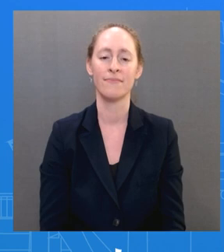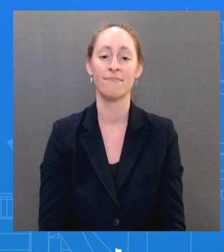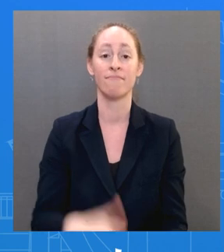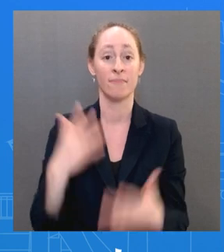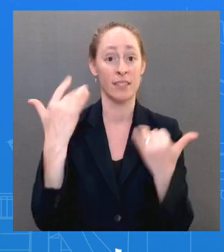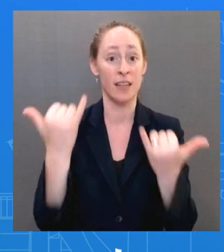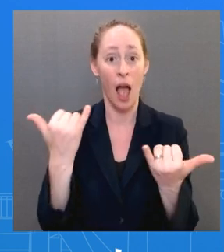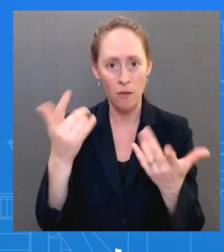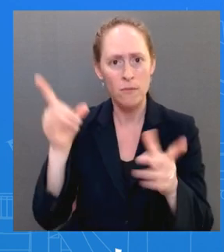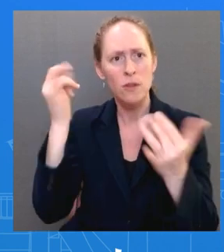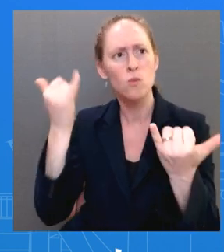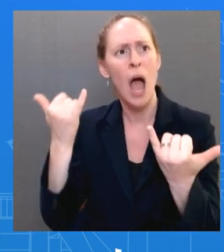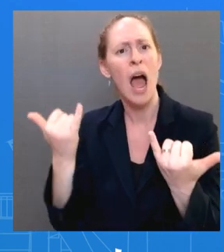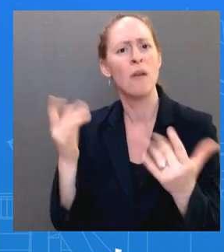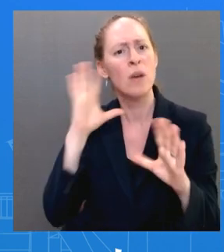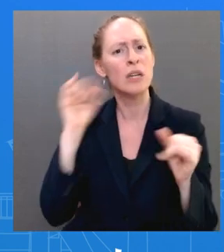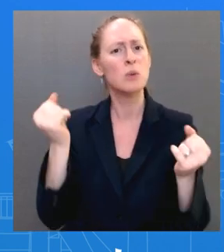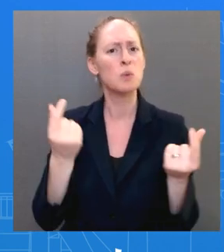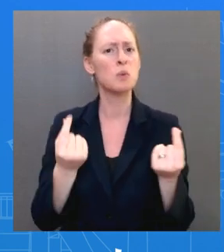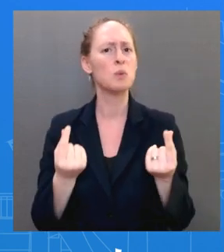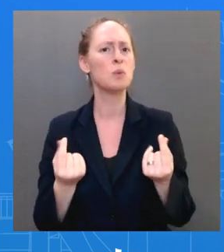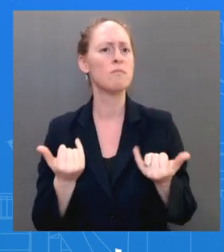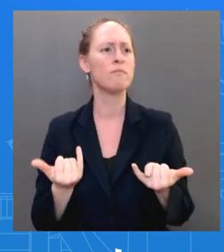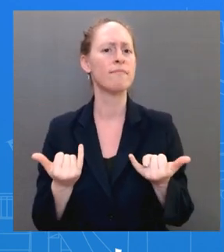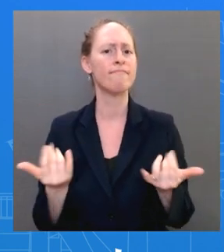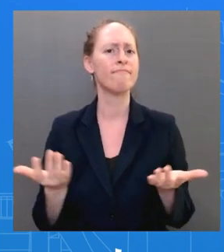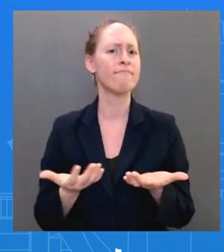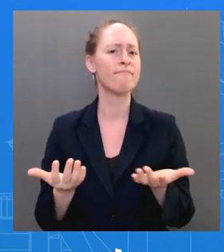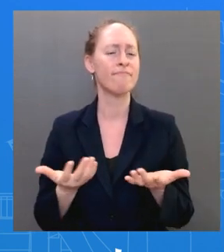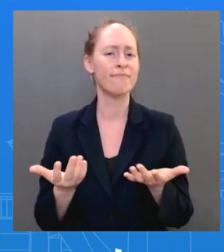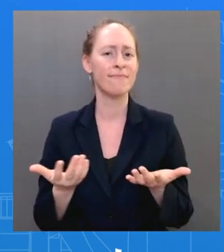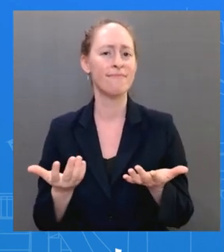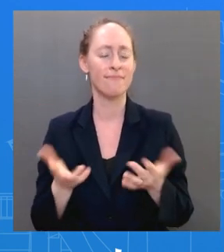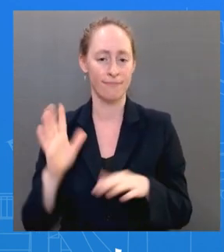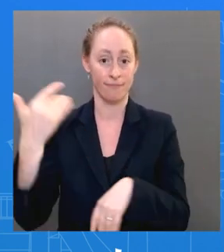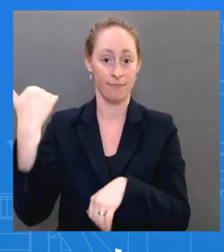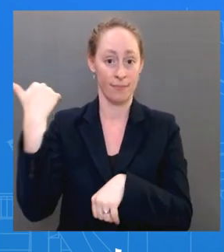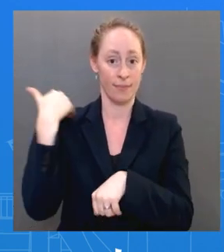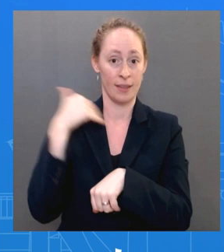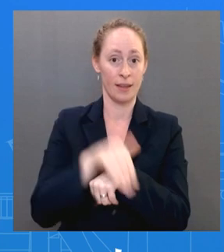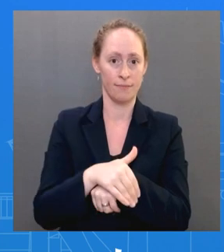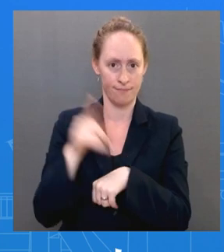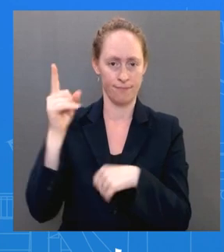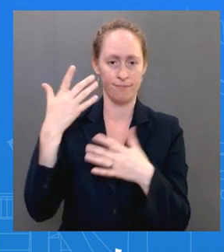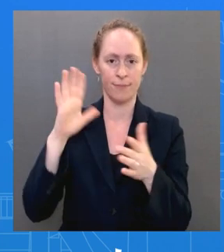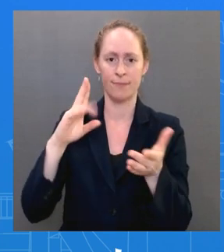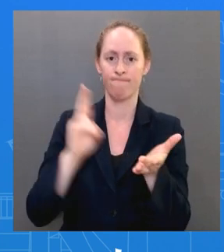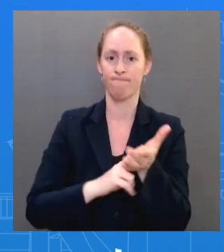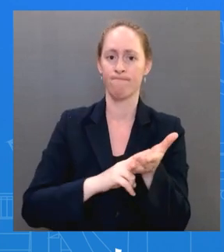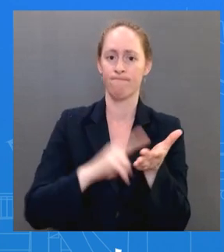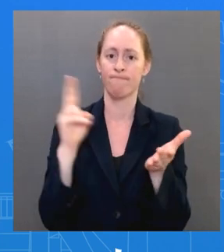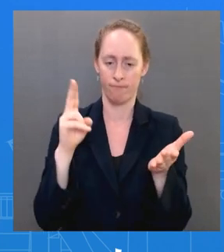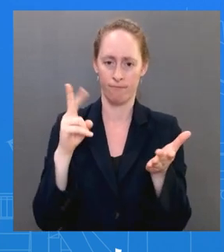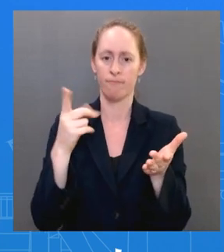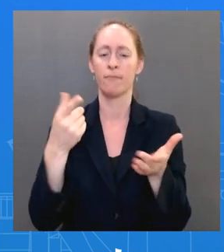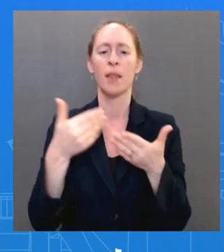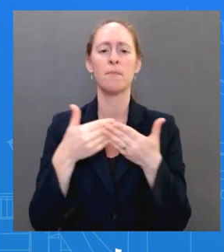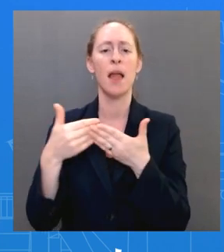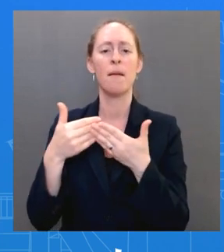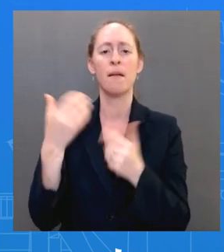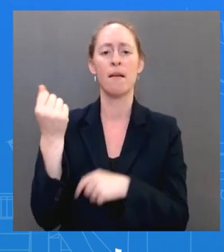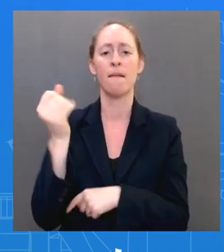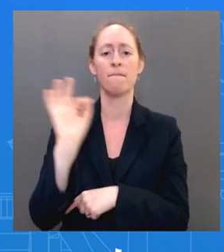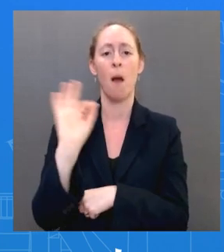people. Last night, the president signed the baby formula bill Congress passed. He also spoke with Senator Carper to see how he was